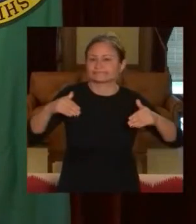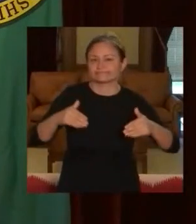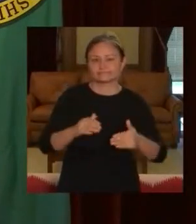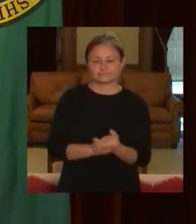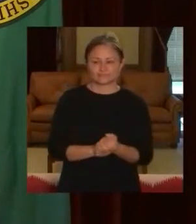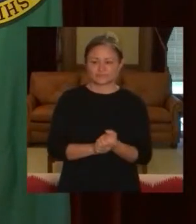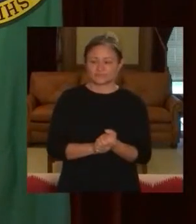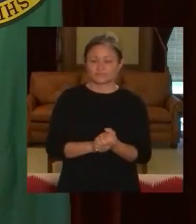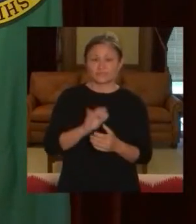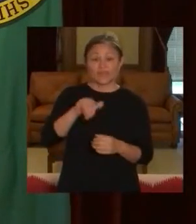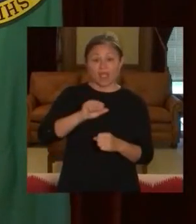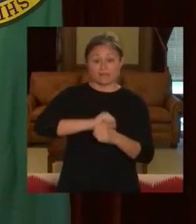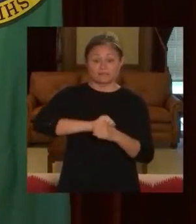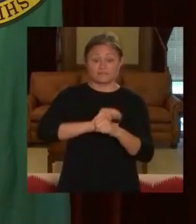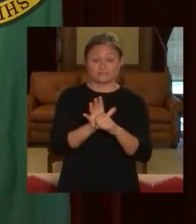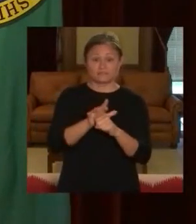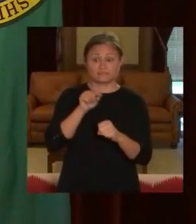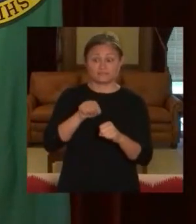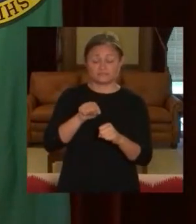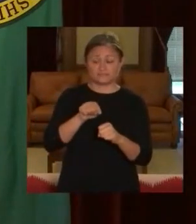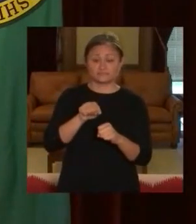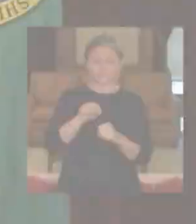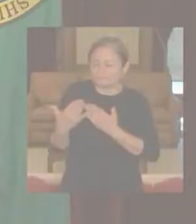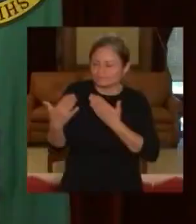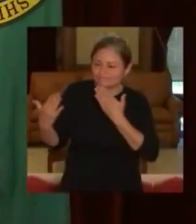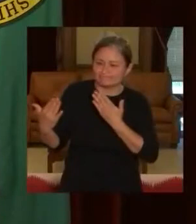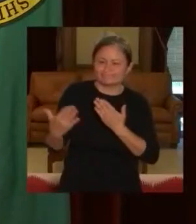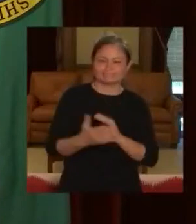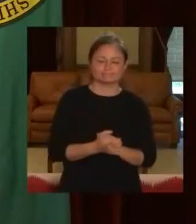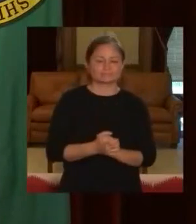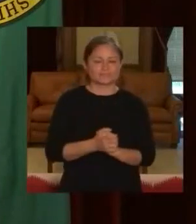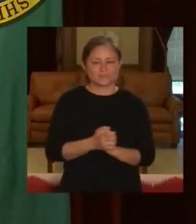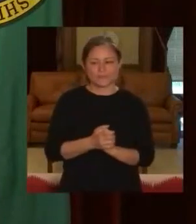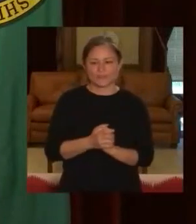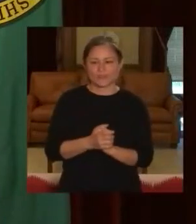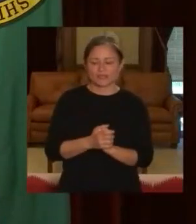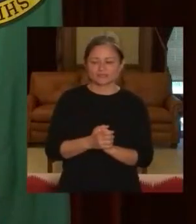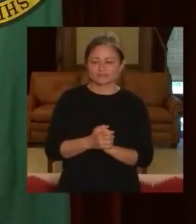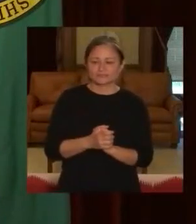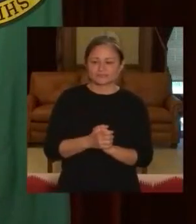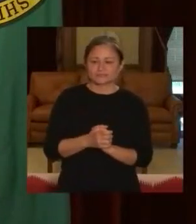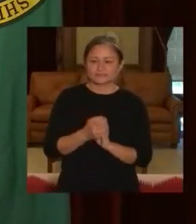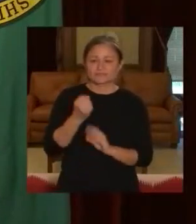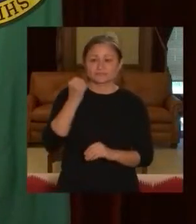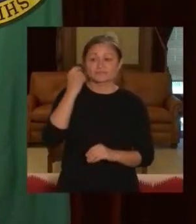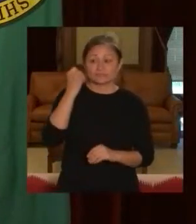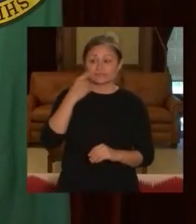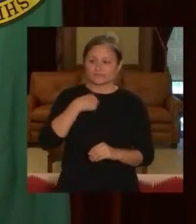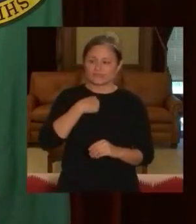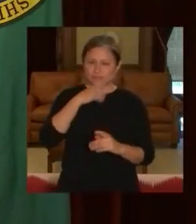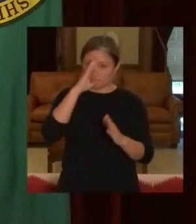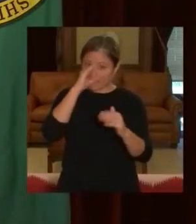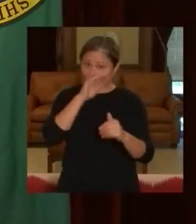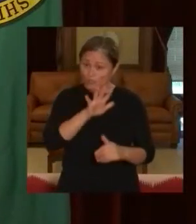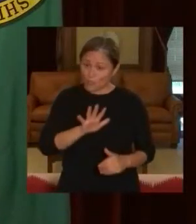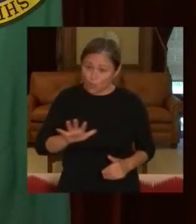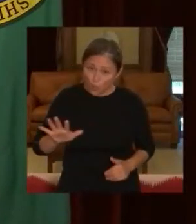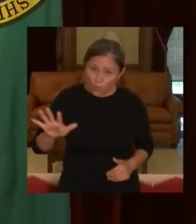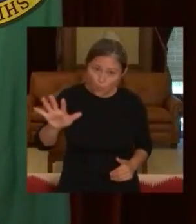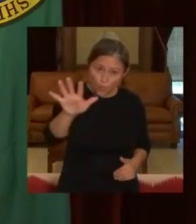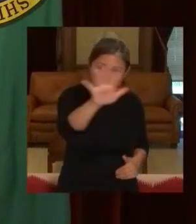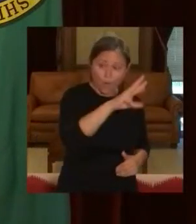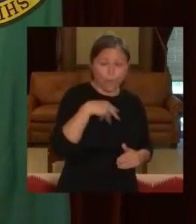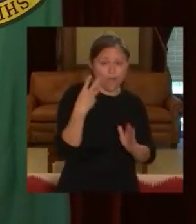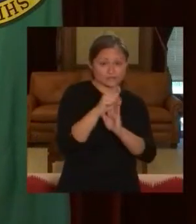like. He says the fight has to be vigilant. We expect everyone in our state to comply with these